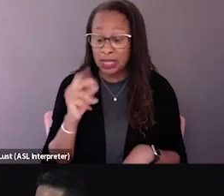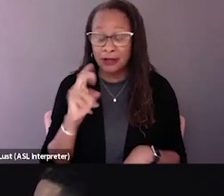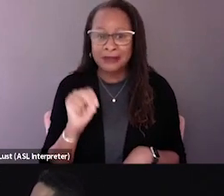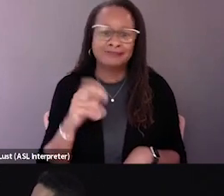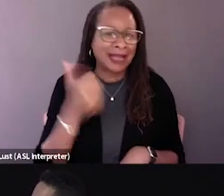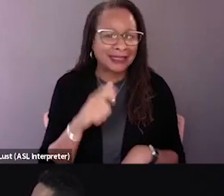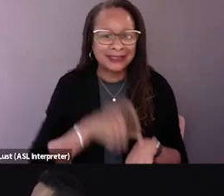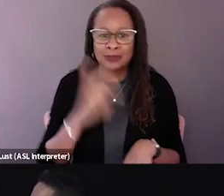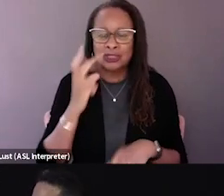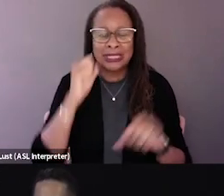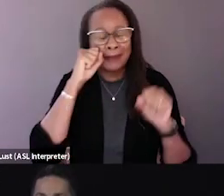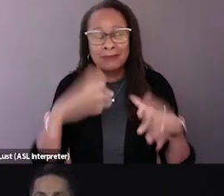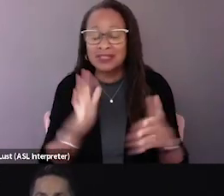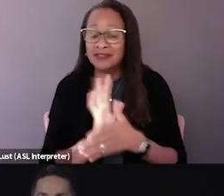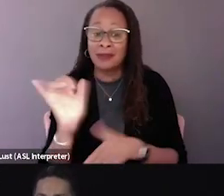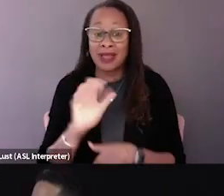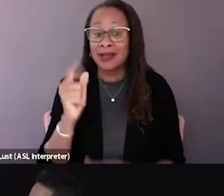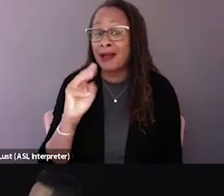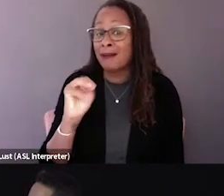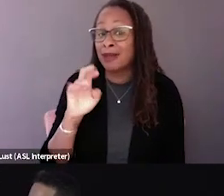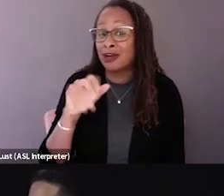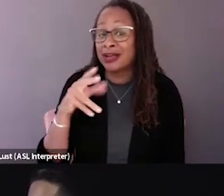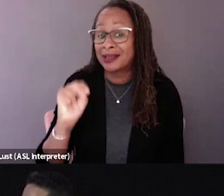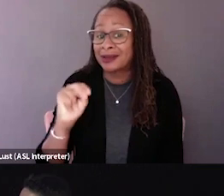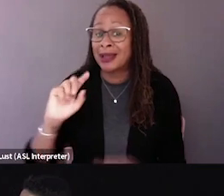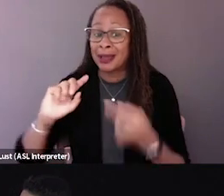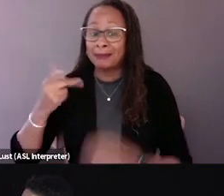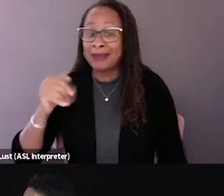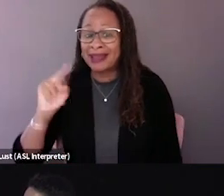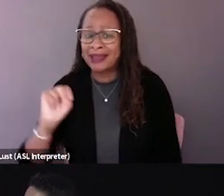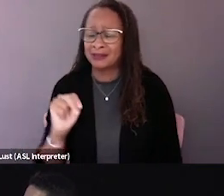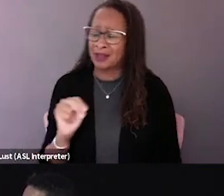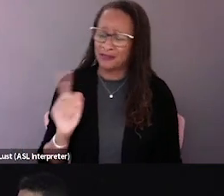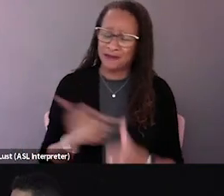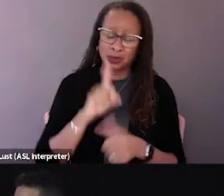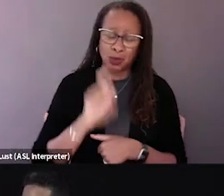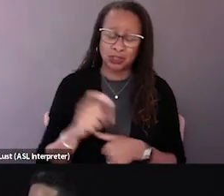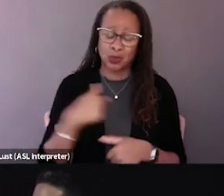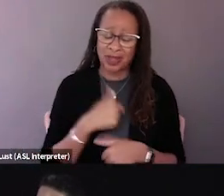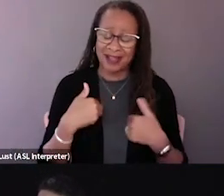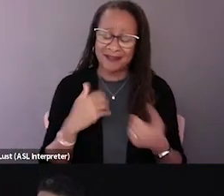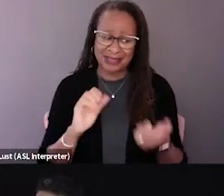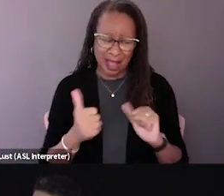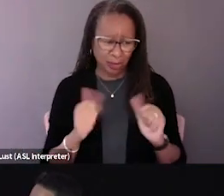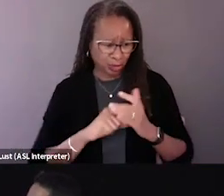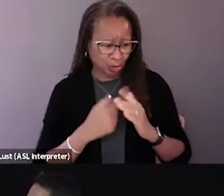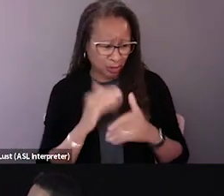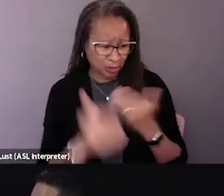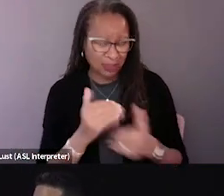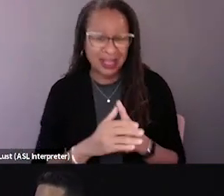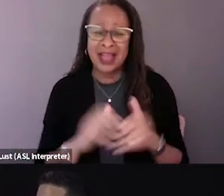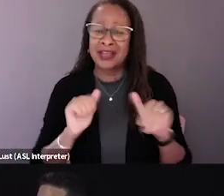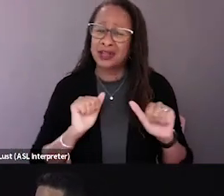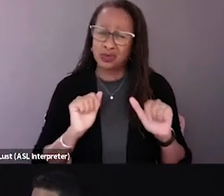film like American Pain, I think one question that we all have is, how did this come about? And so can you just walk us through the origin? And I understand